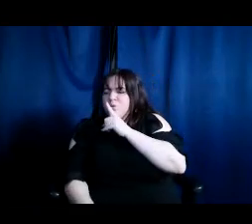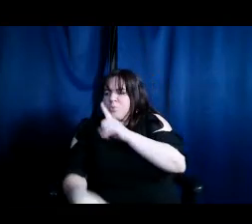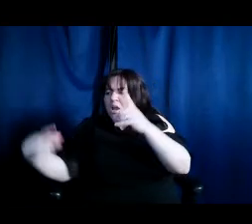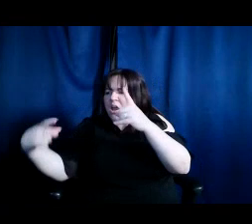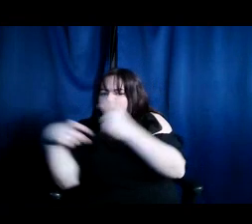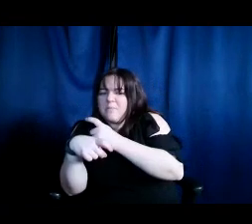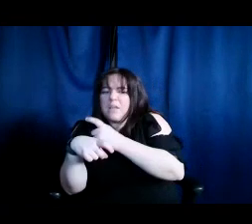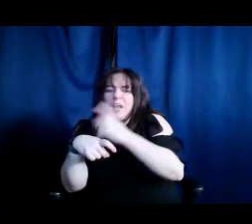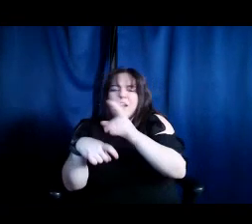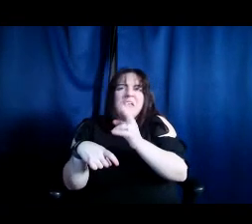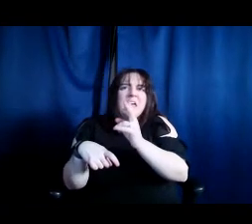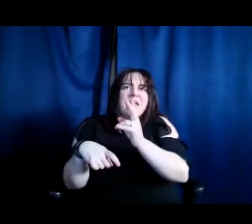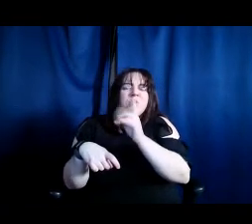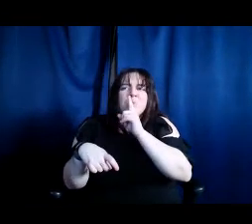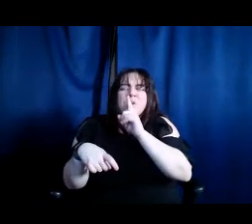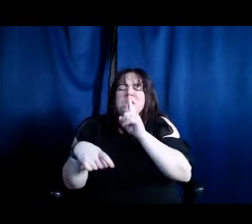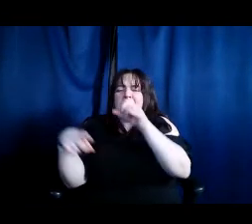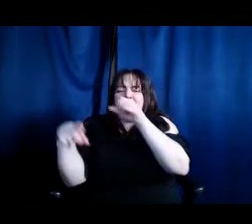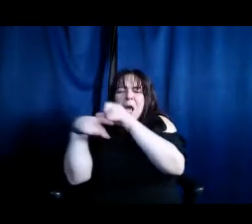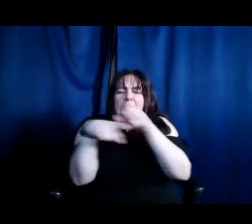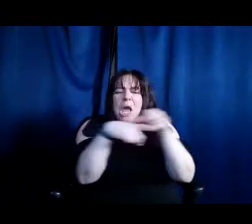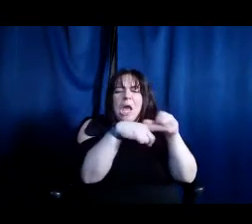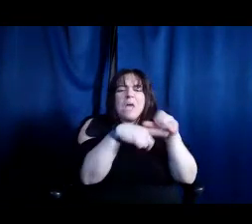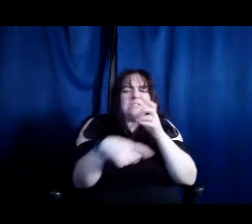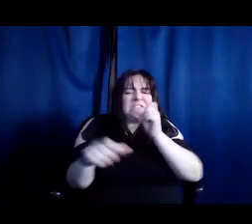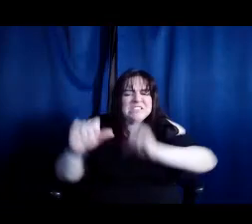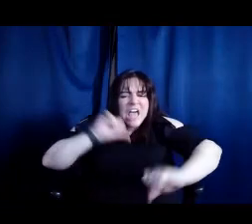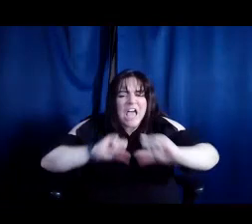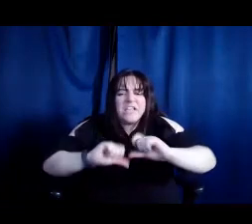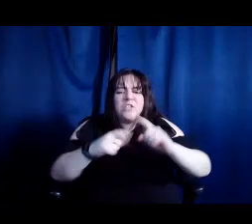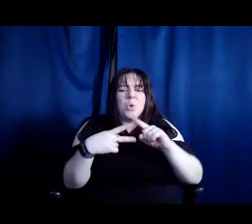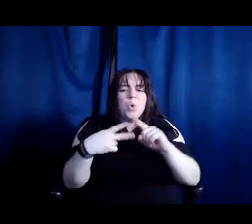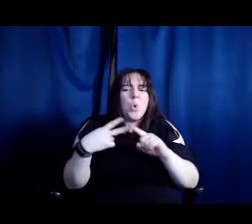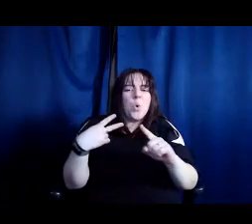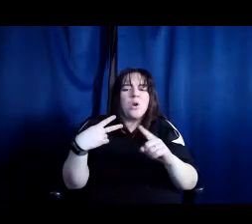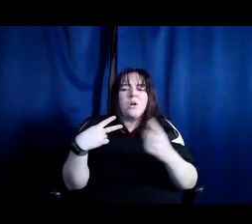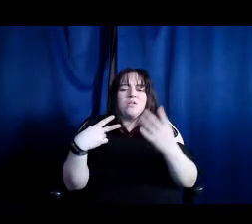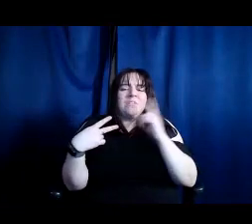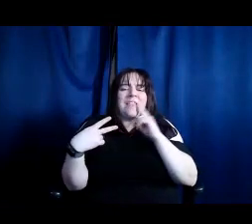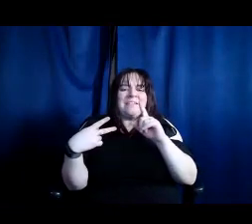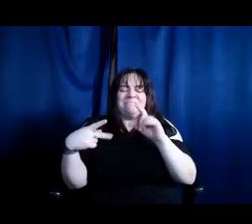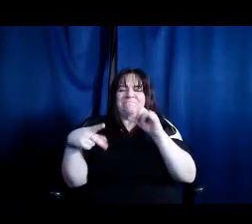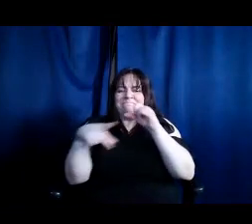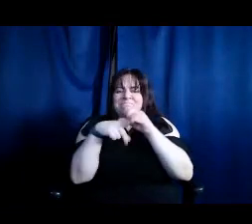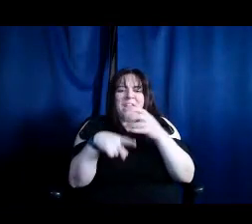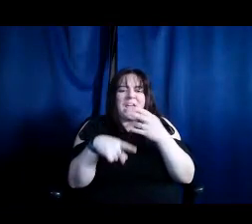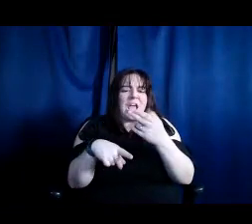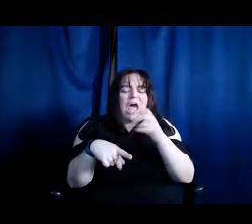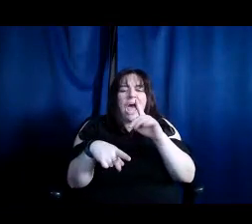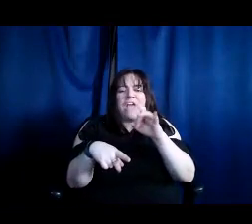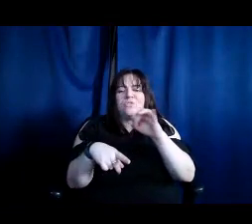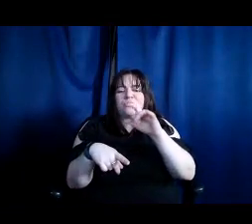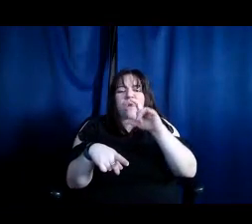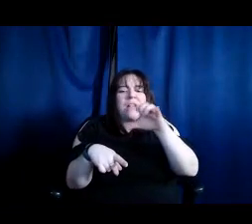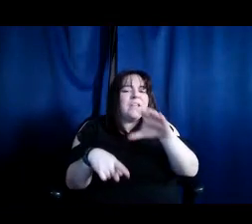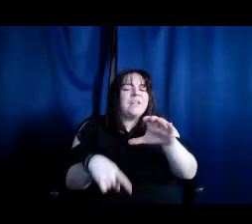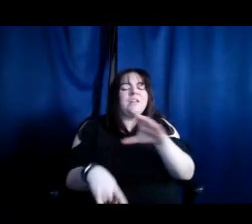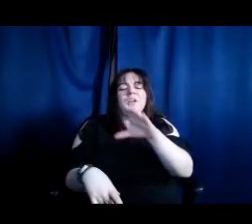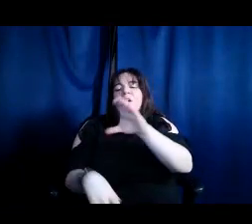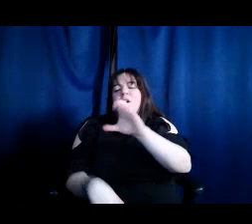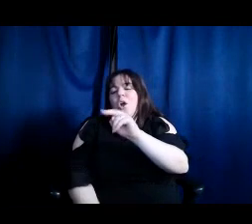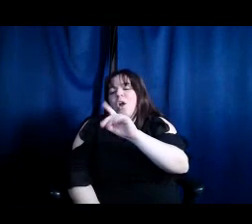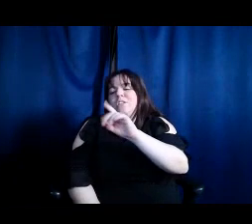Ohio's geology's new aquifer yield and hydraulic conductivity maps? It